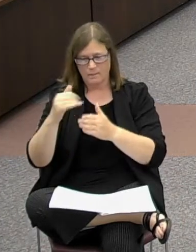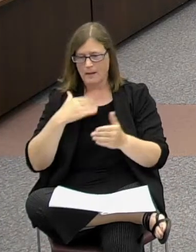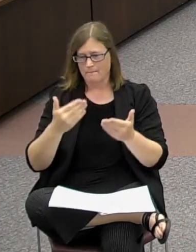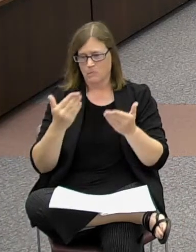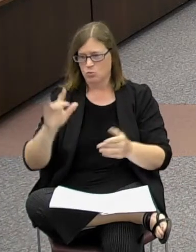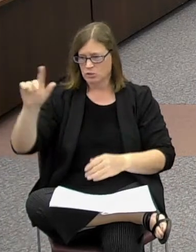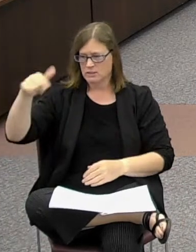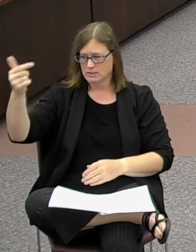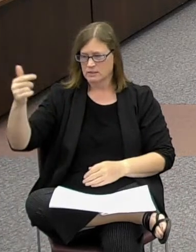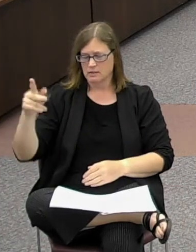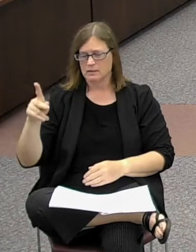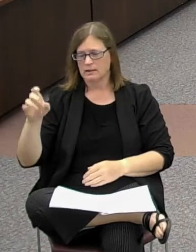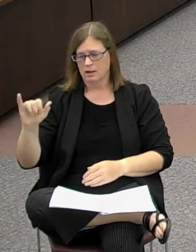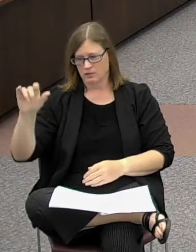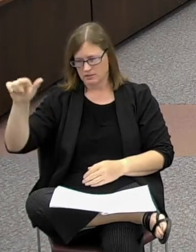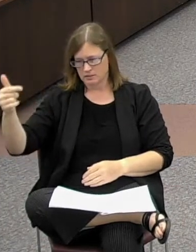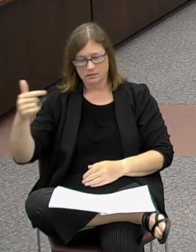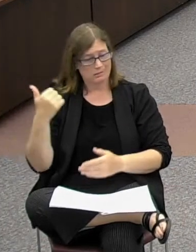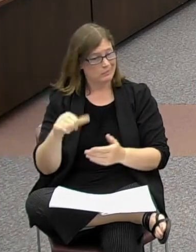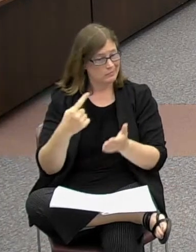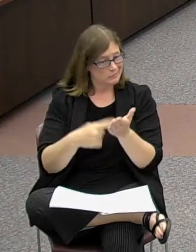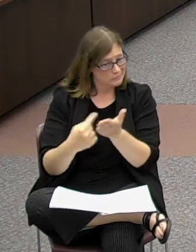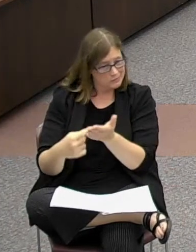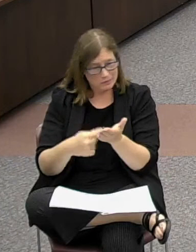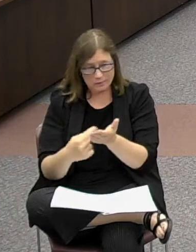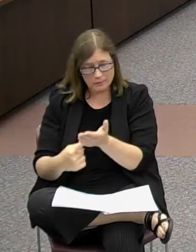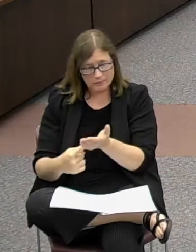Second. Kathy second. Any discussion from the board?